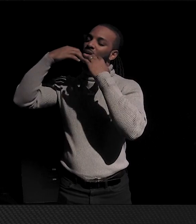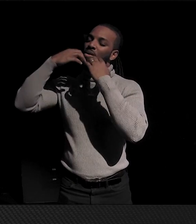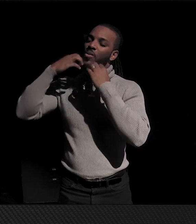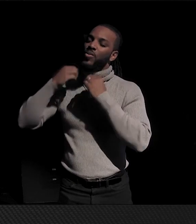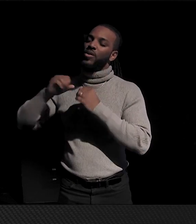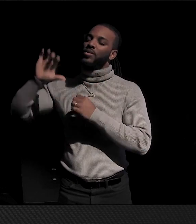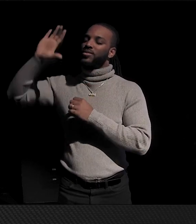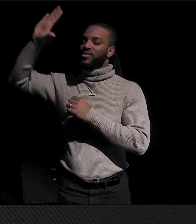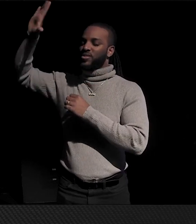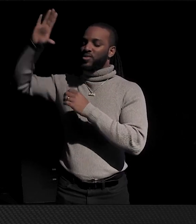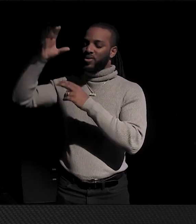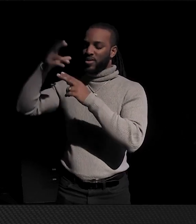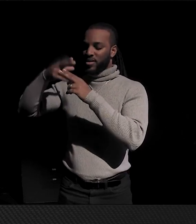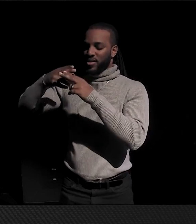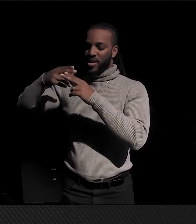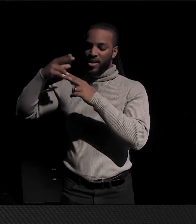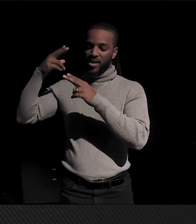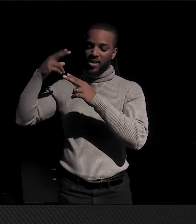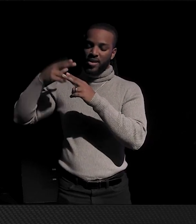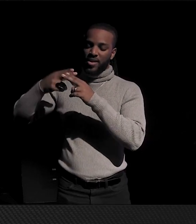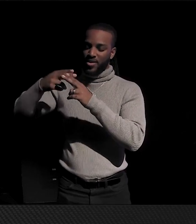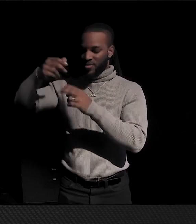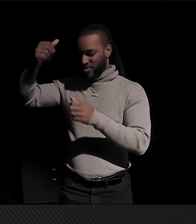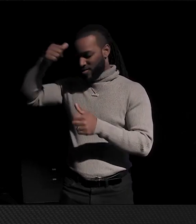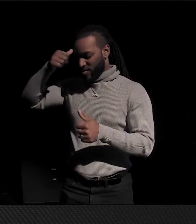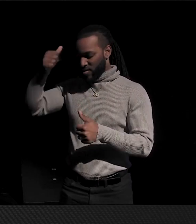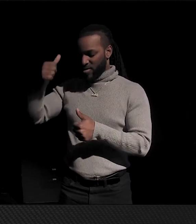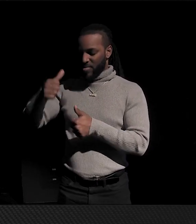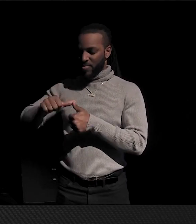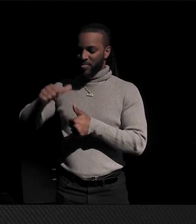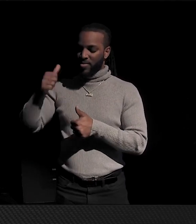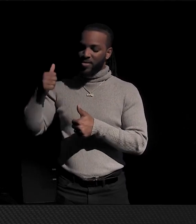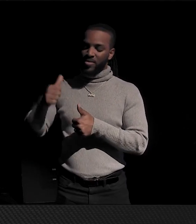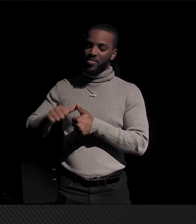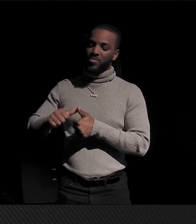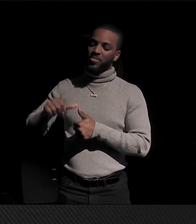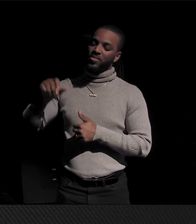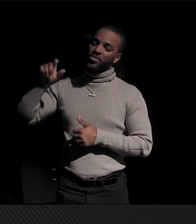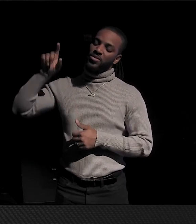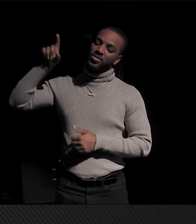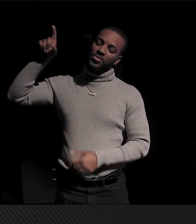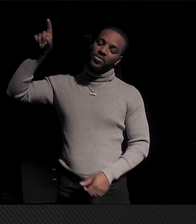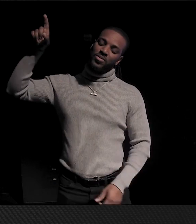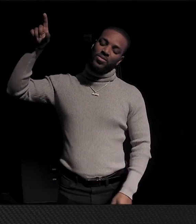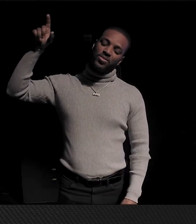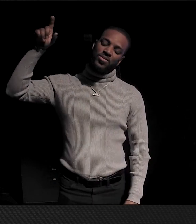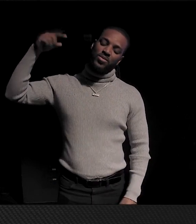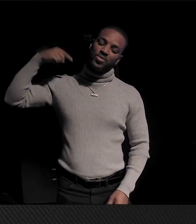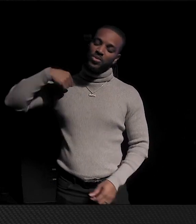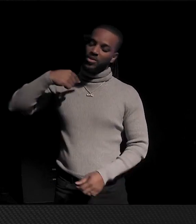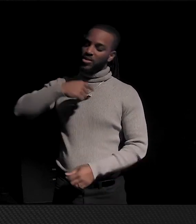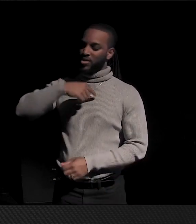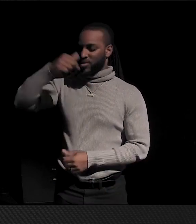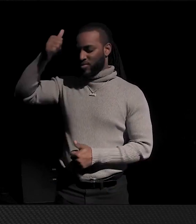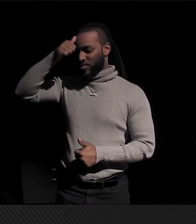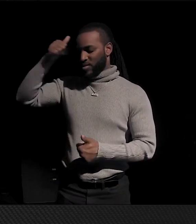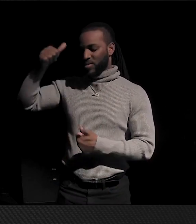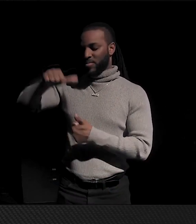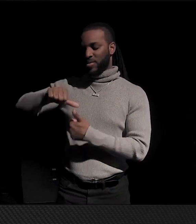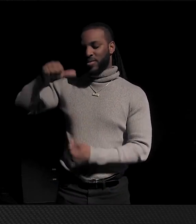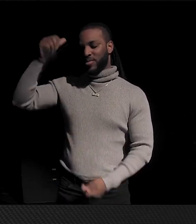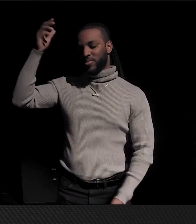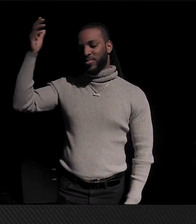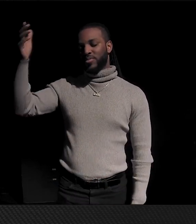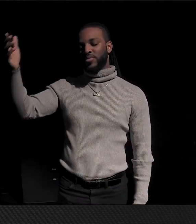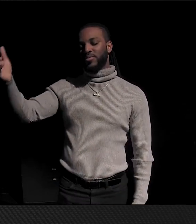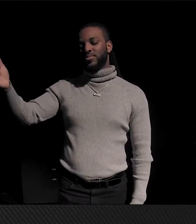praise your name. We remember your love. We remember your